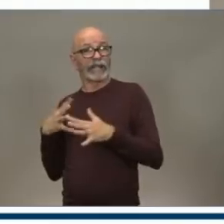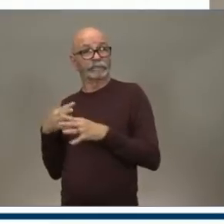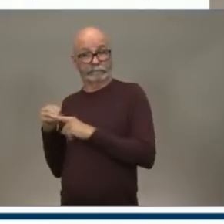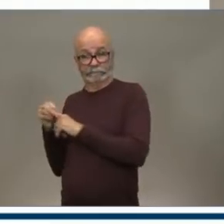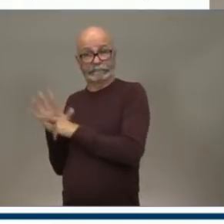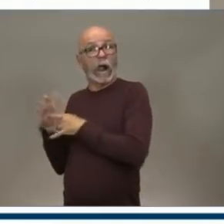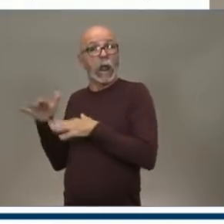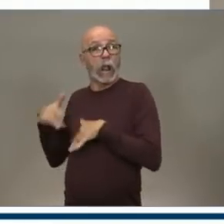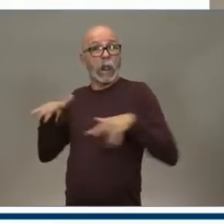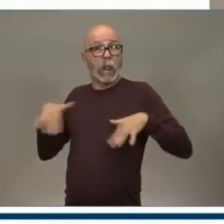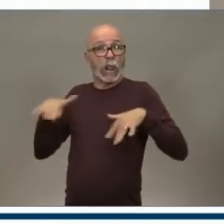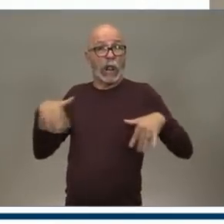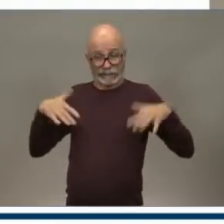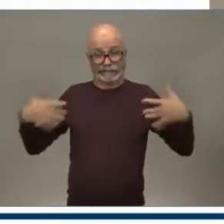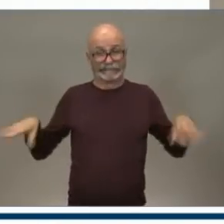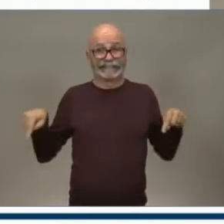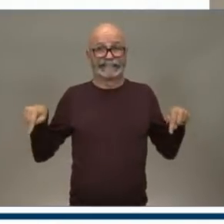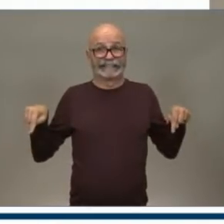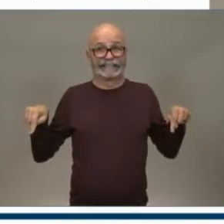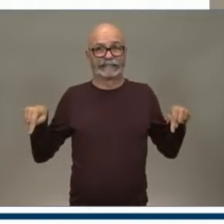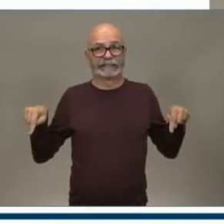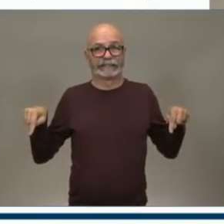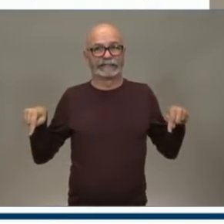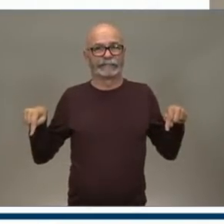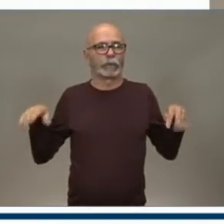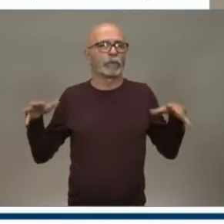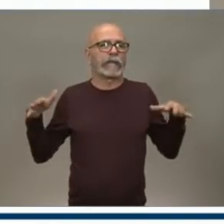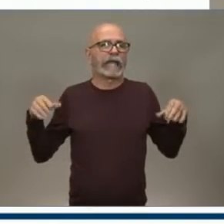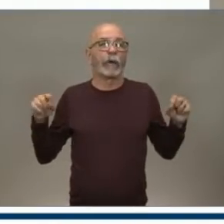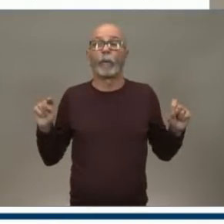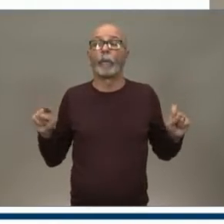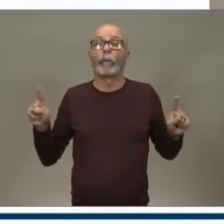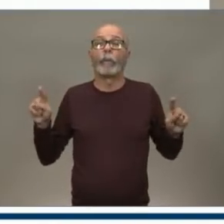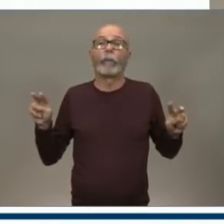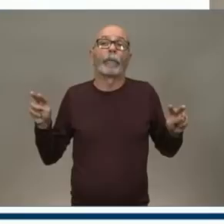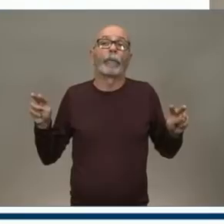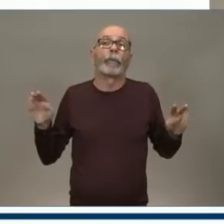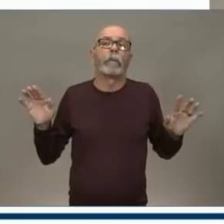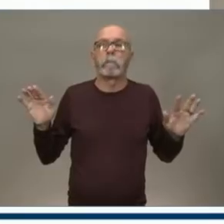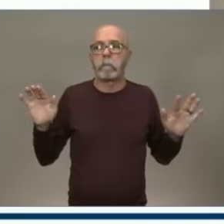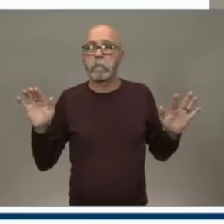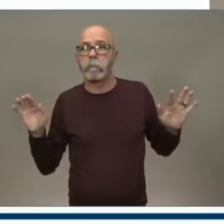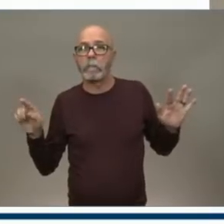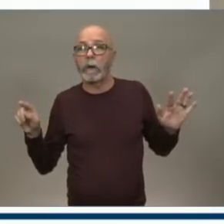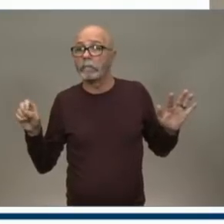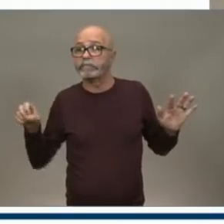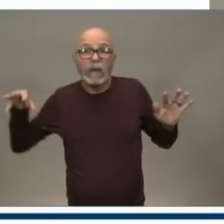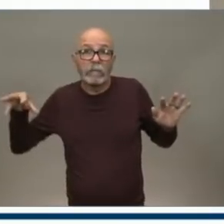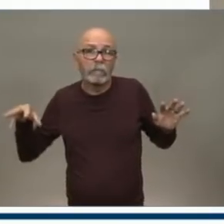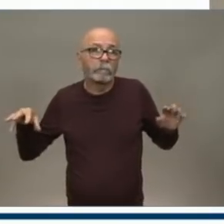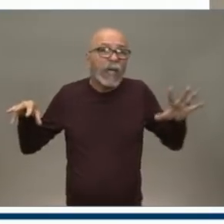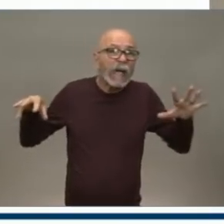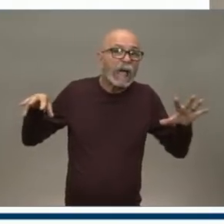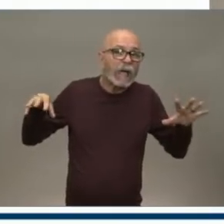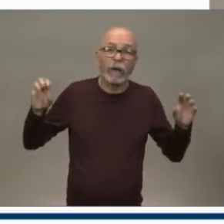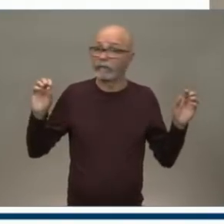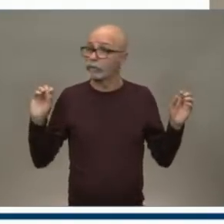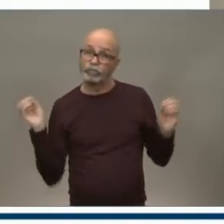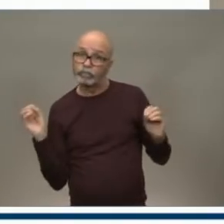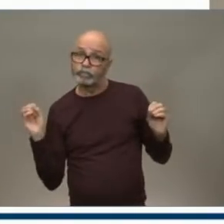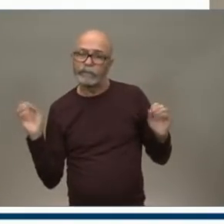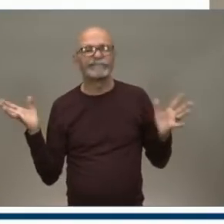to say what trend are we on. But really moving forward, the actions we all collectively take are going to tell how many new cases we